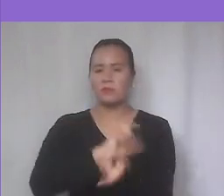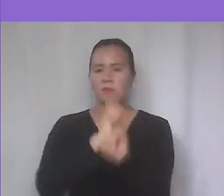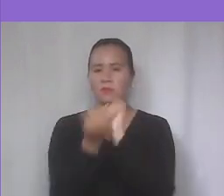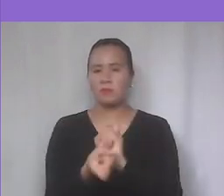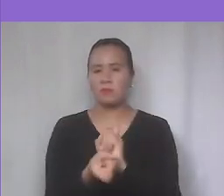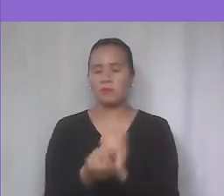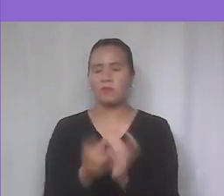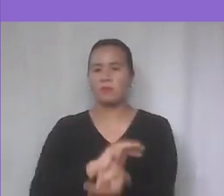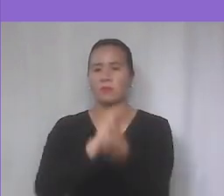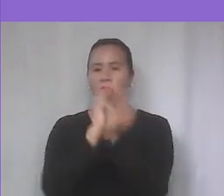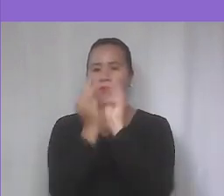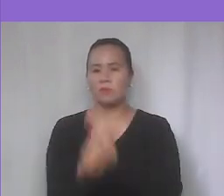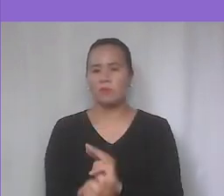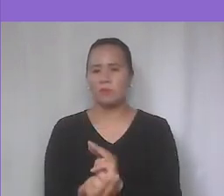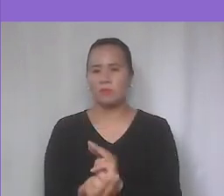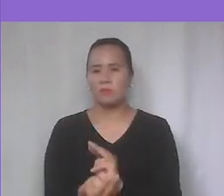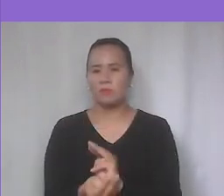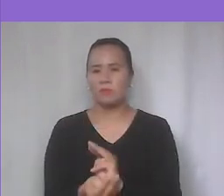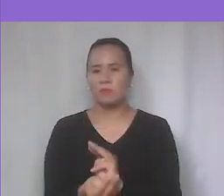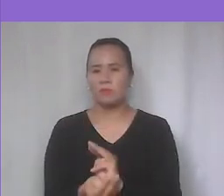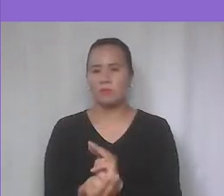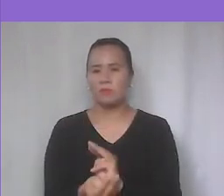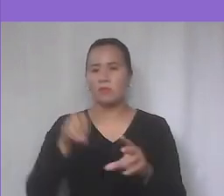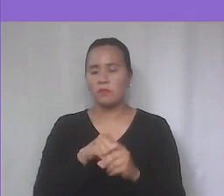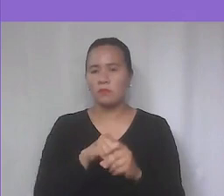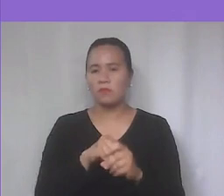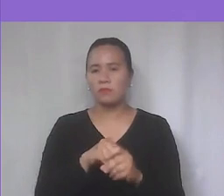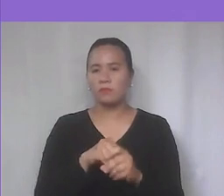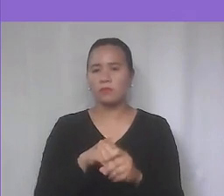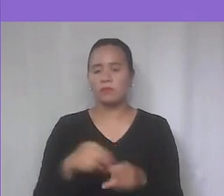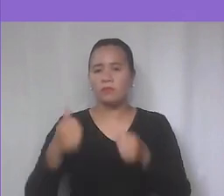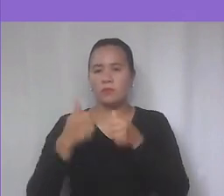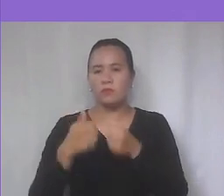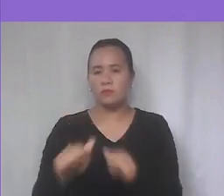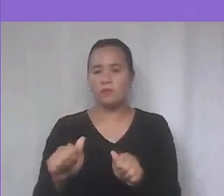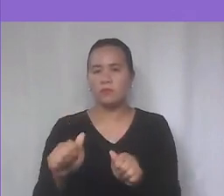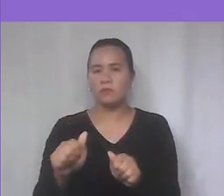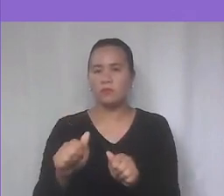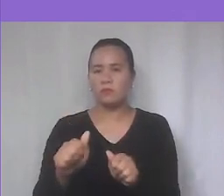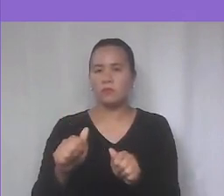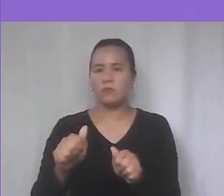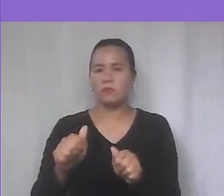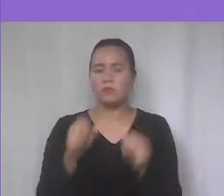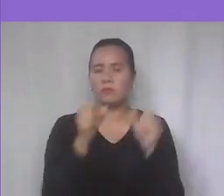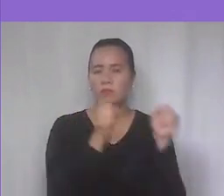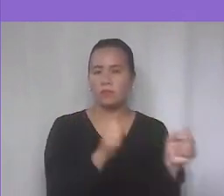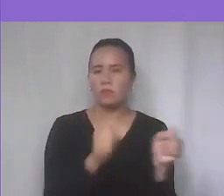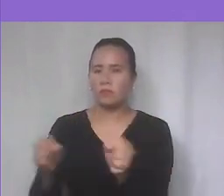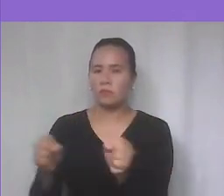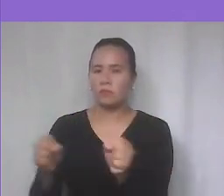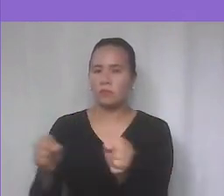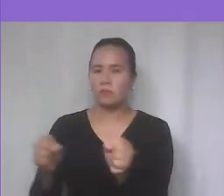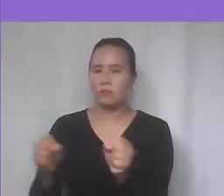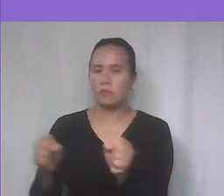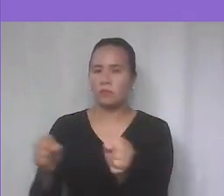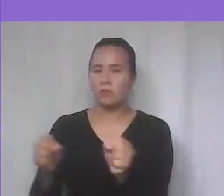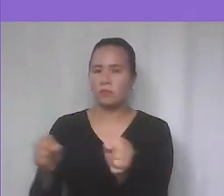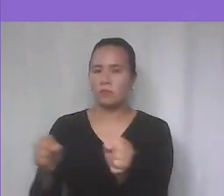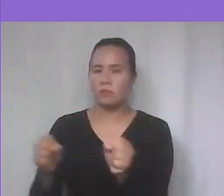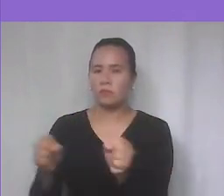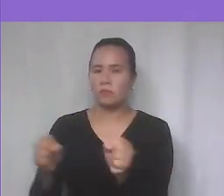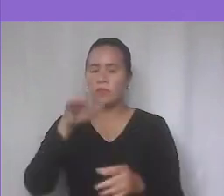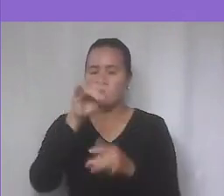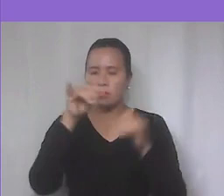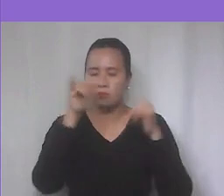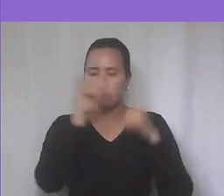modifications in content, approaches, structures, and strategies with a common vision, which